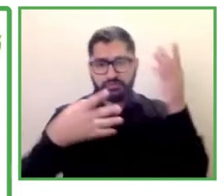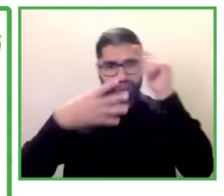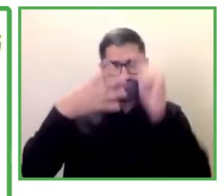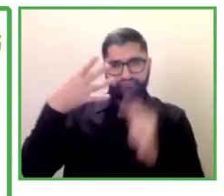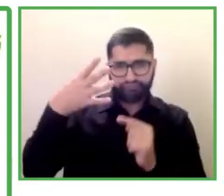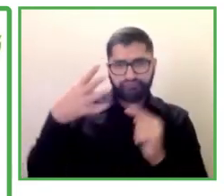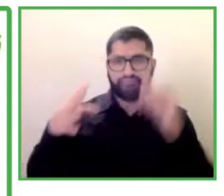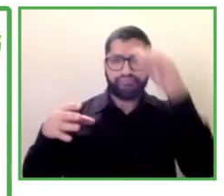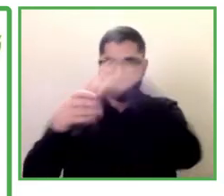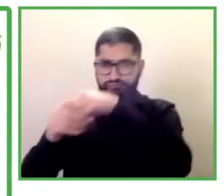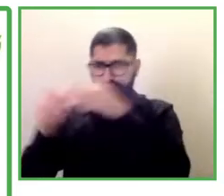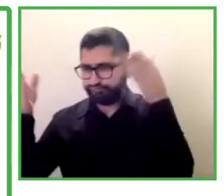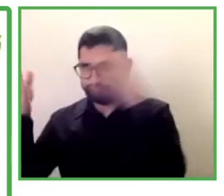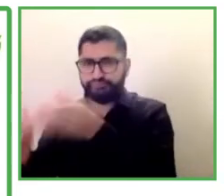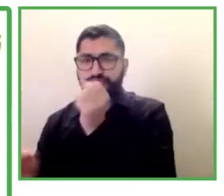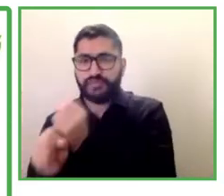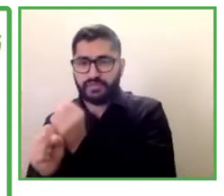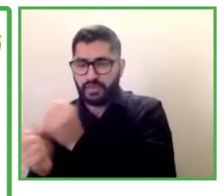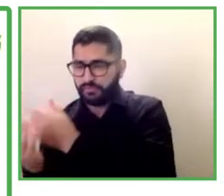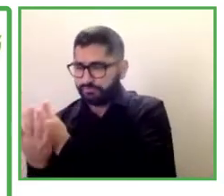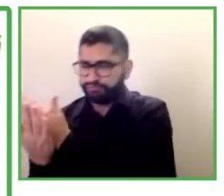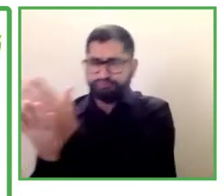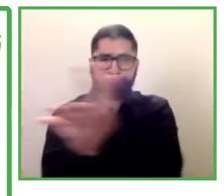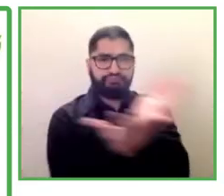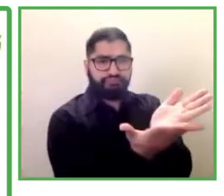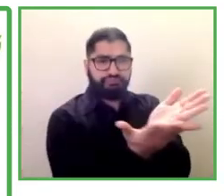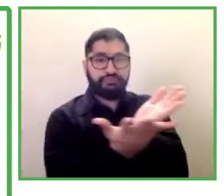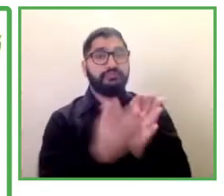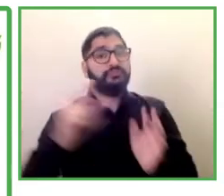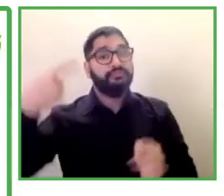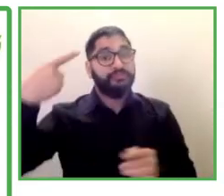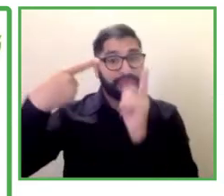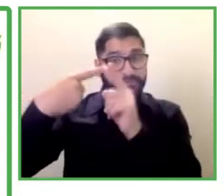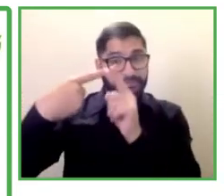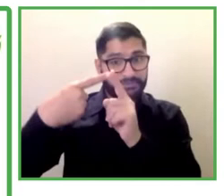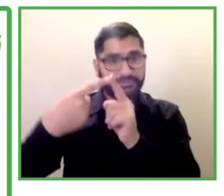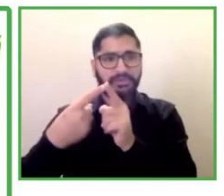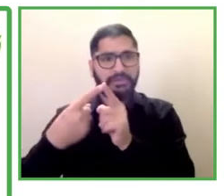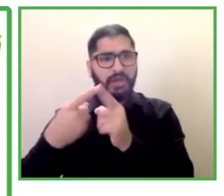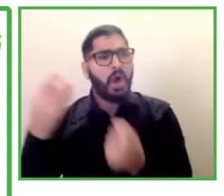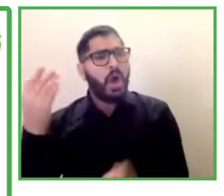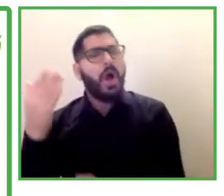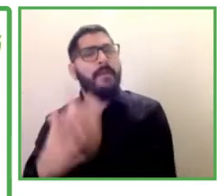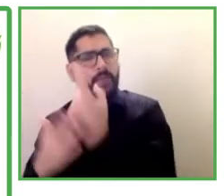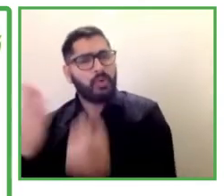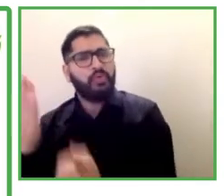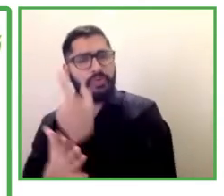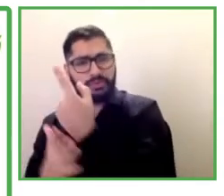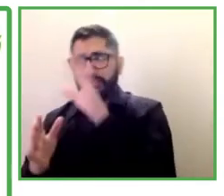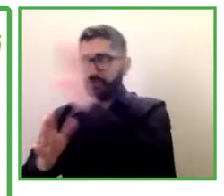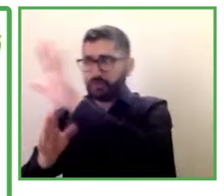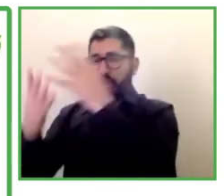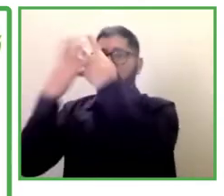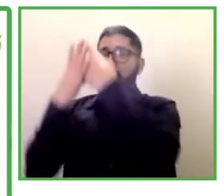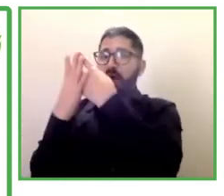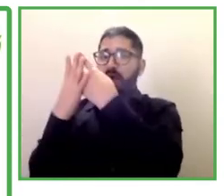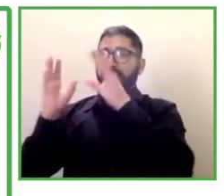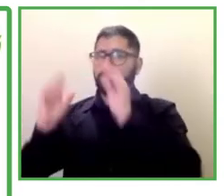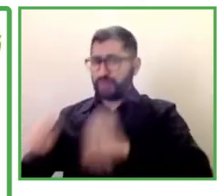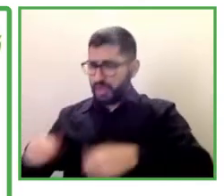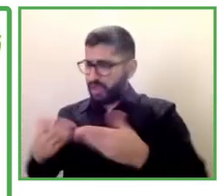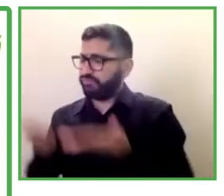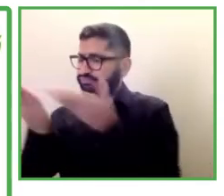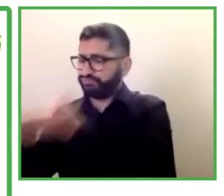job program, as an employment program. So we offer the interns a